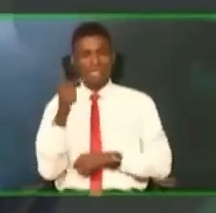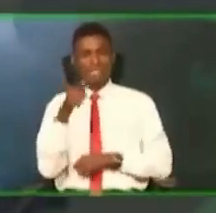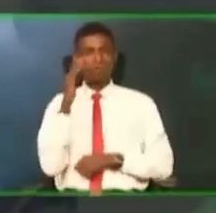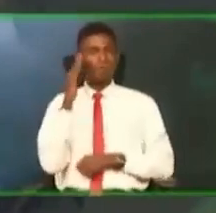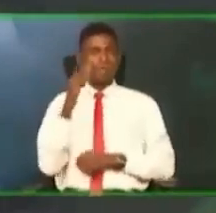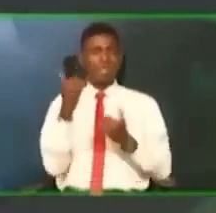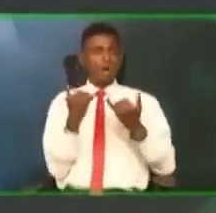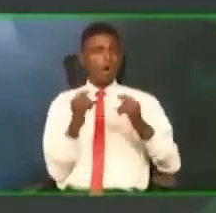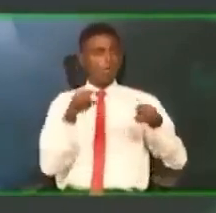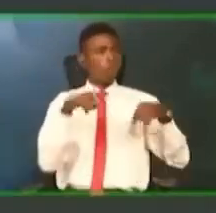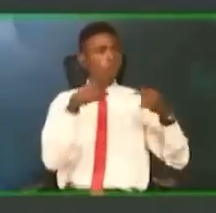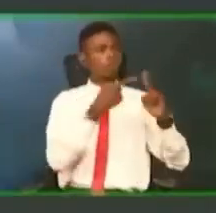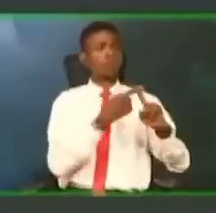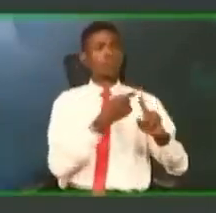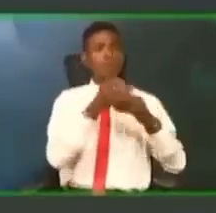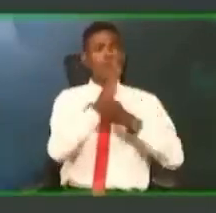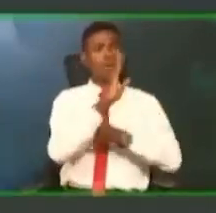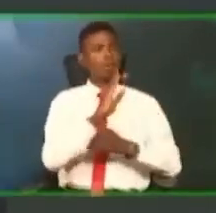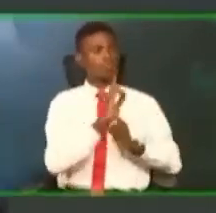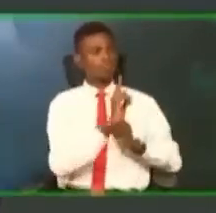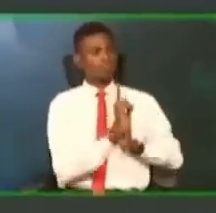dealing.